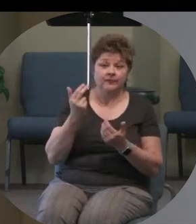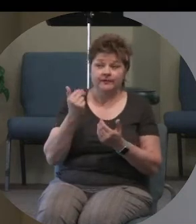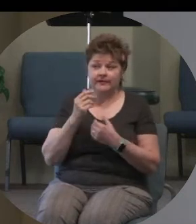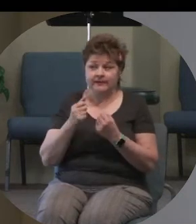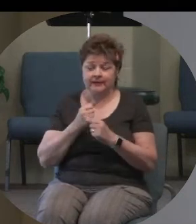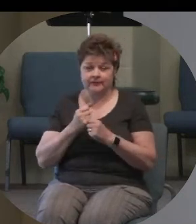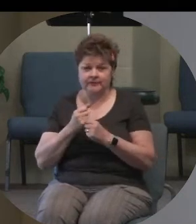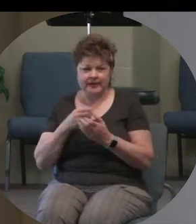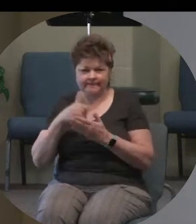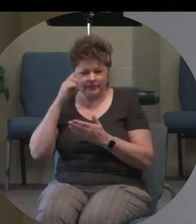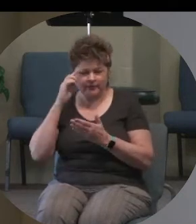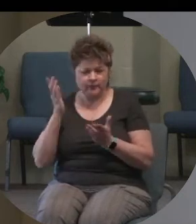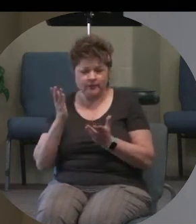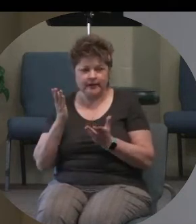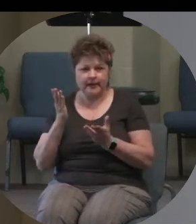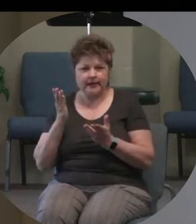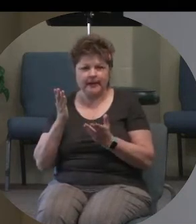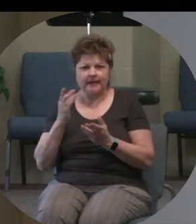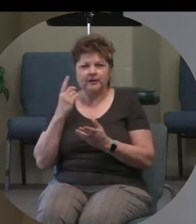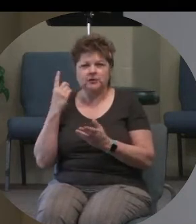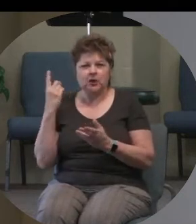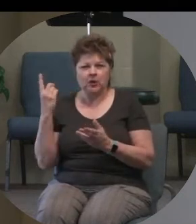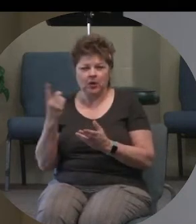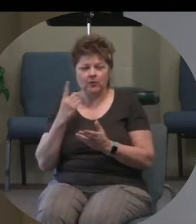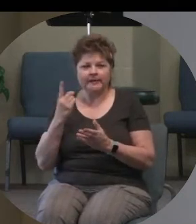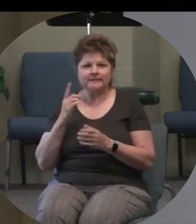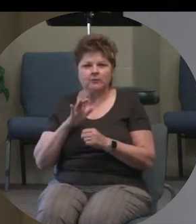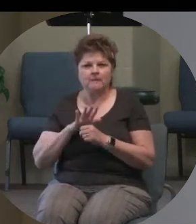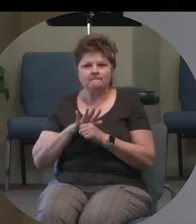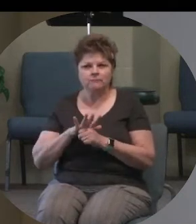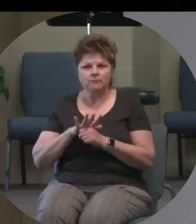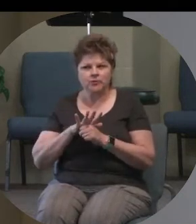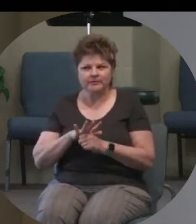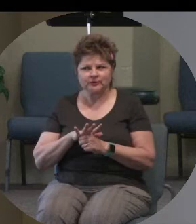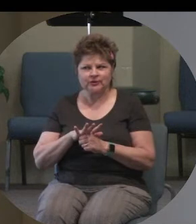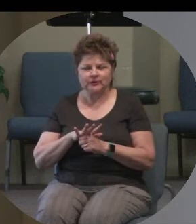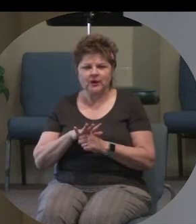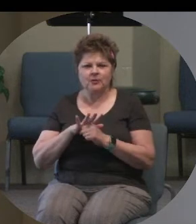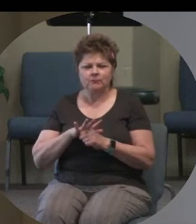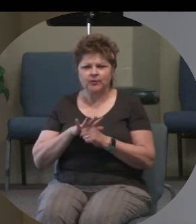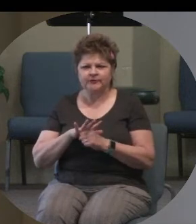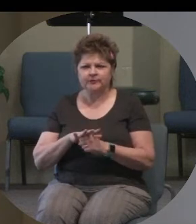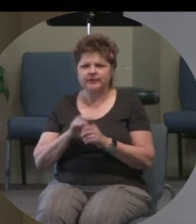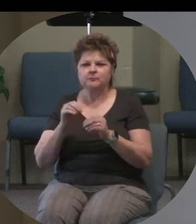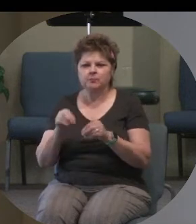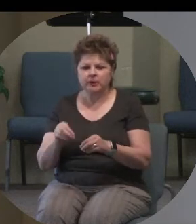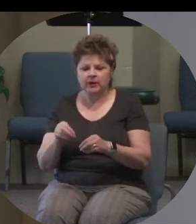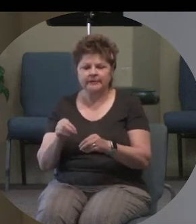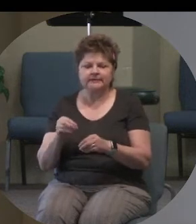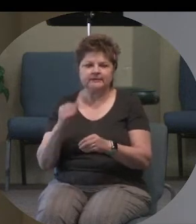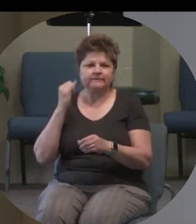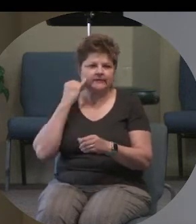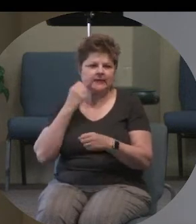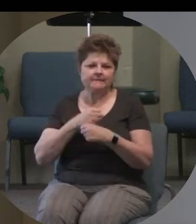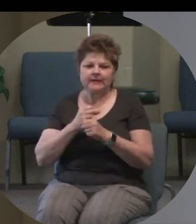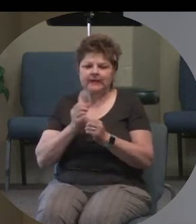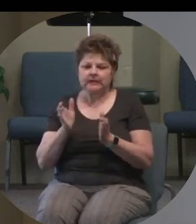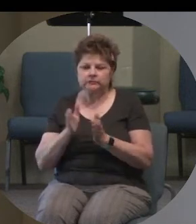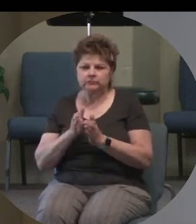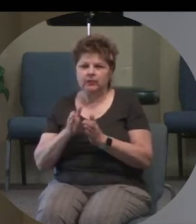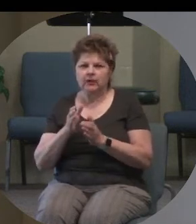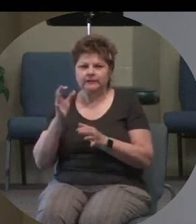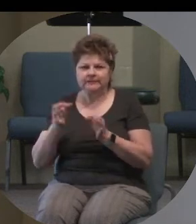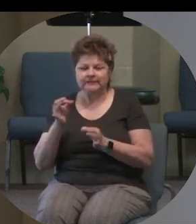learned? I've realized that there's always seemingly pressure, right? Pressure that's kind of put on us, whether it's making small decisions for